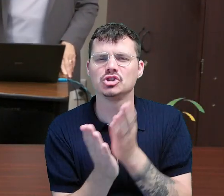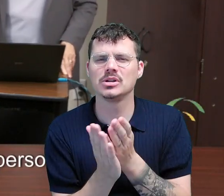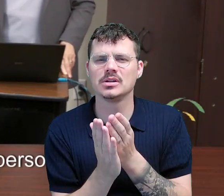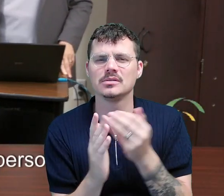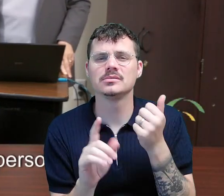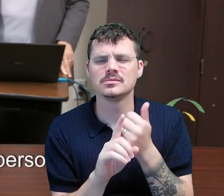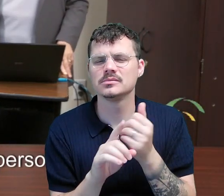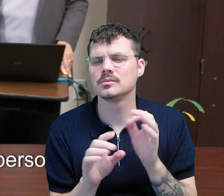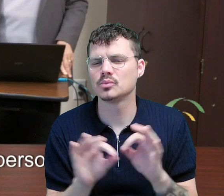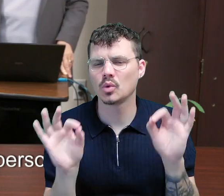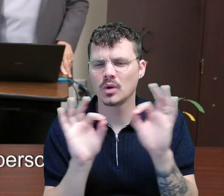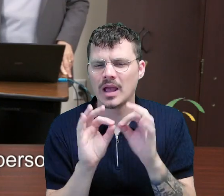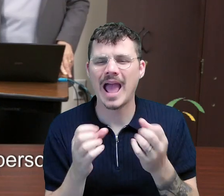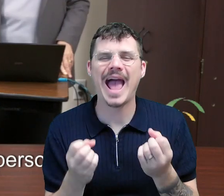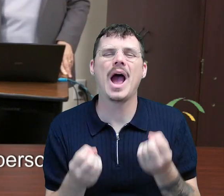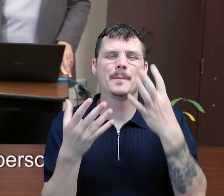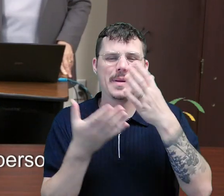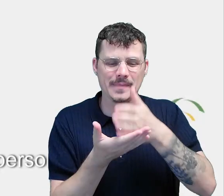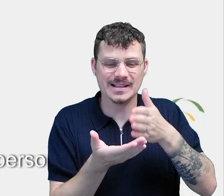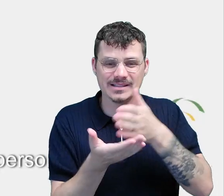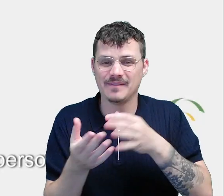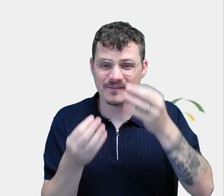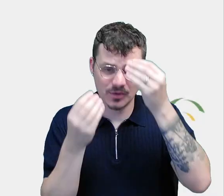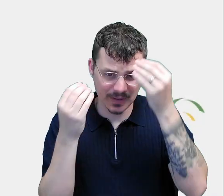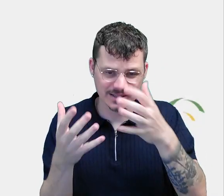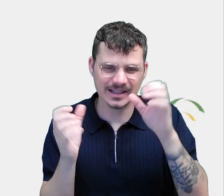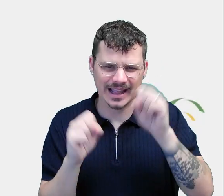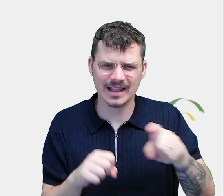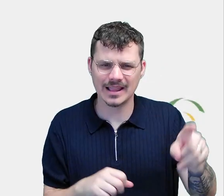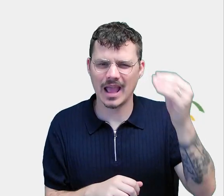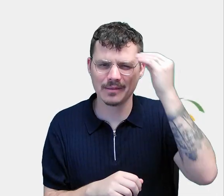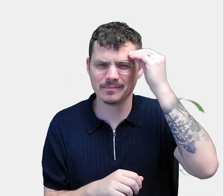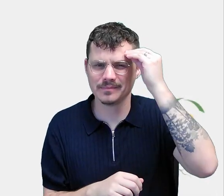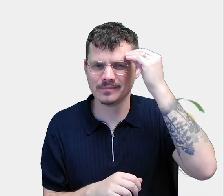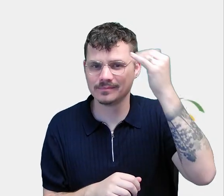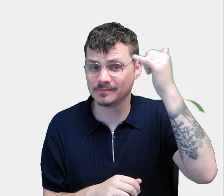important. How many pieces of information can a person keep in their head?